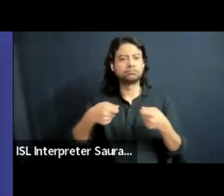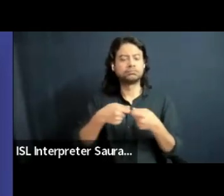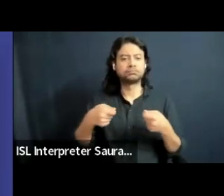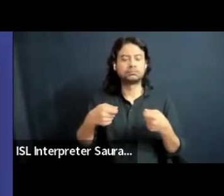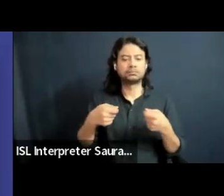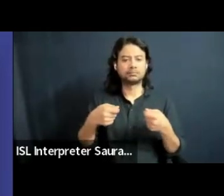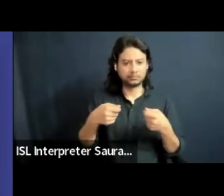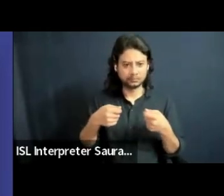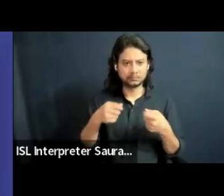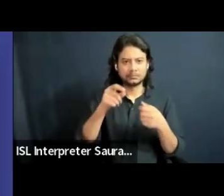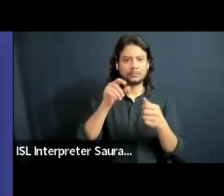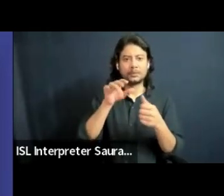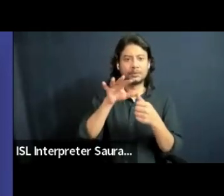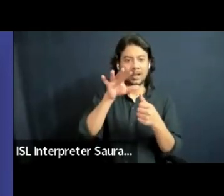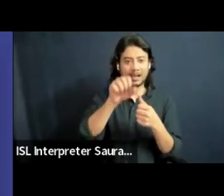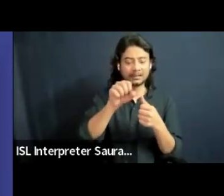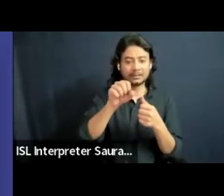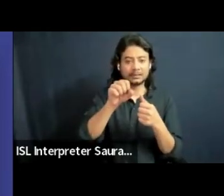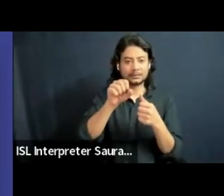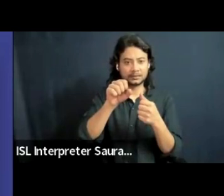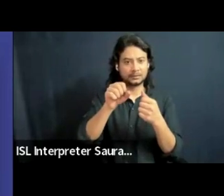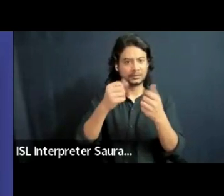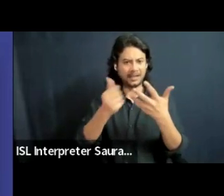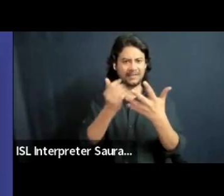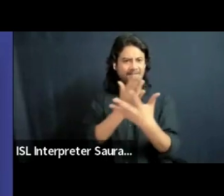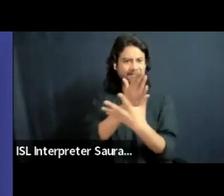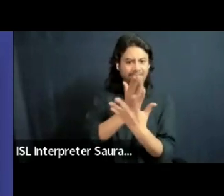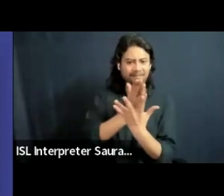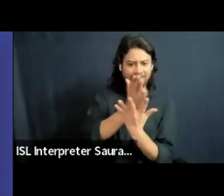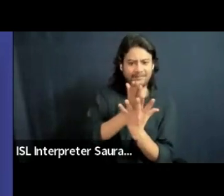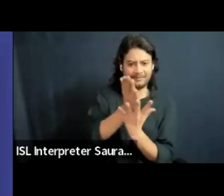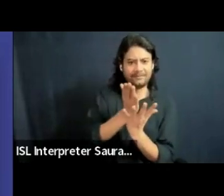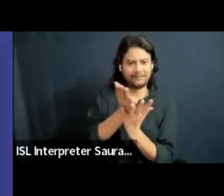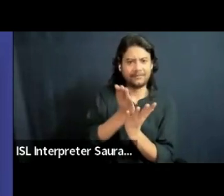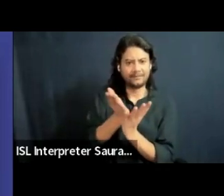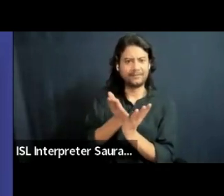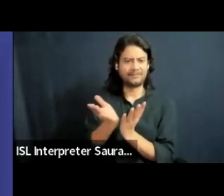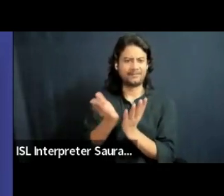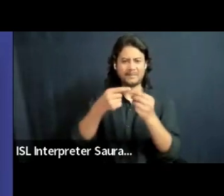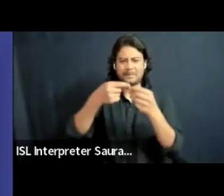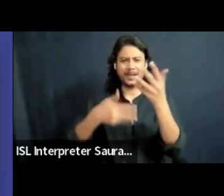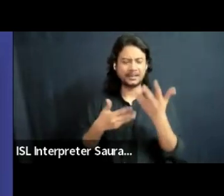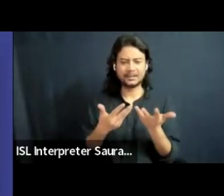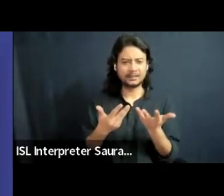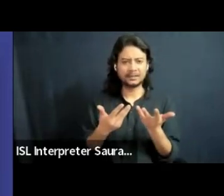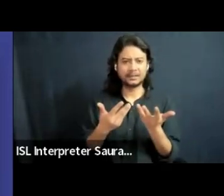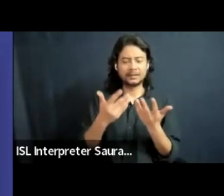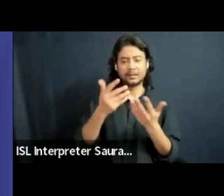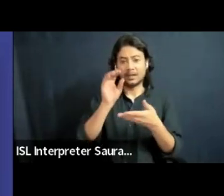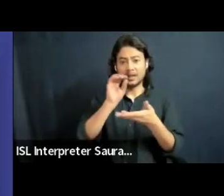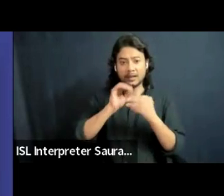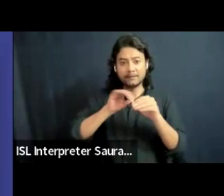technology. It's a much wider concept than we've thought about. So in our services, we have to have